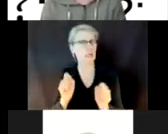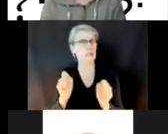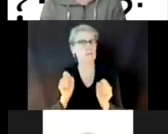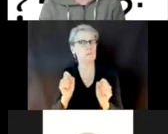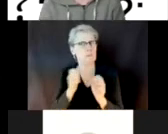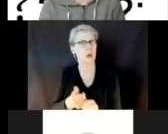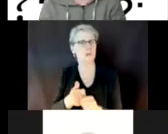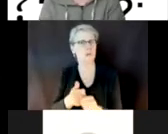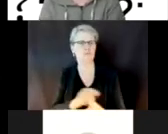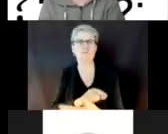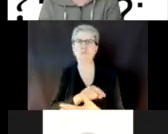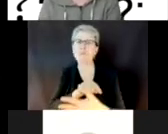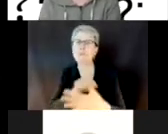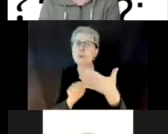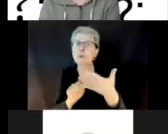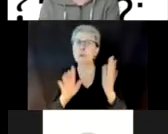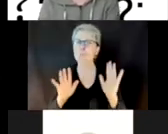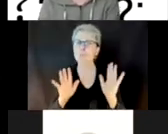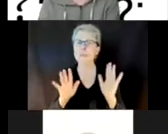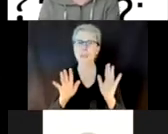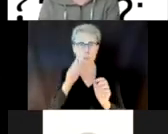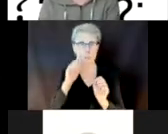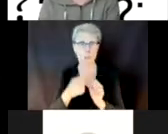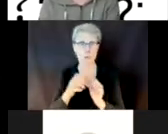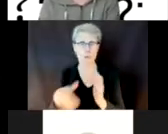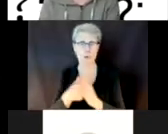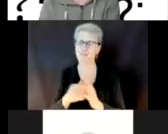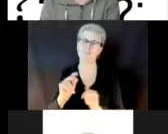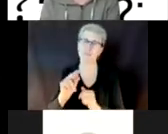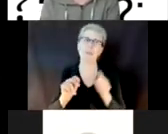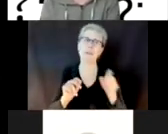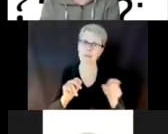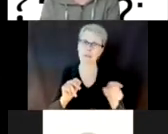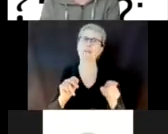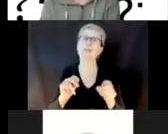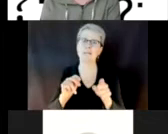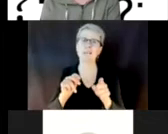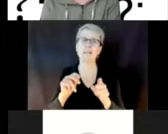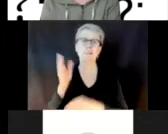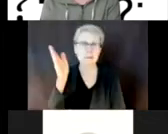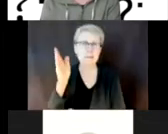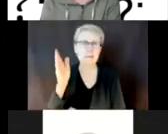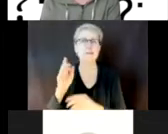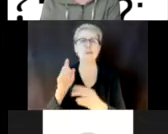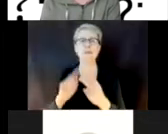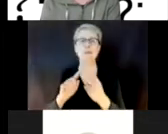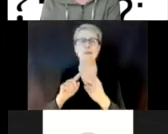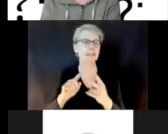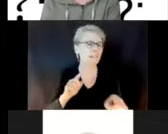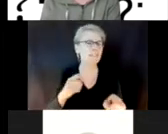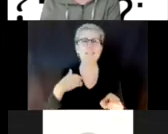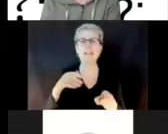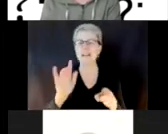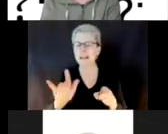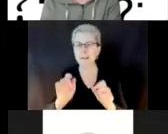sense. You won't remember everything. You will have access to this presentation, the deck, and the links within it. So I